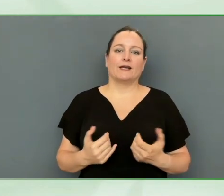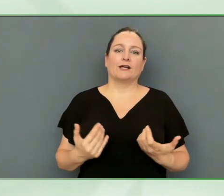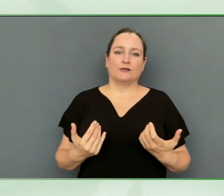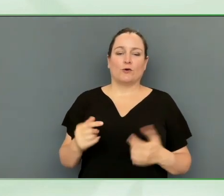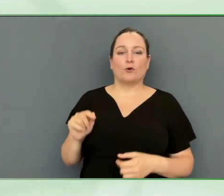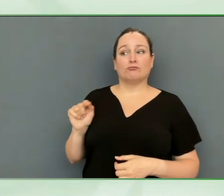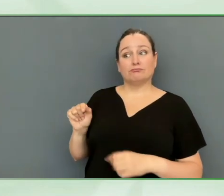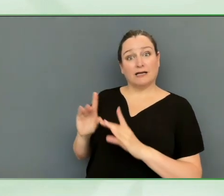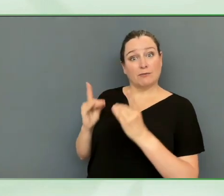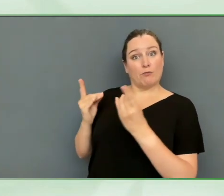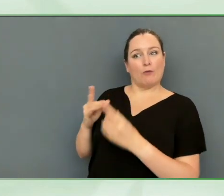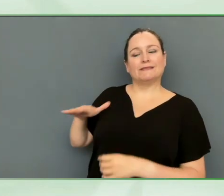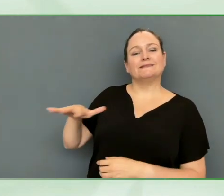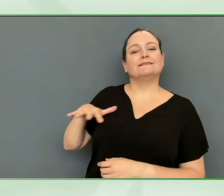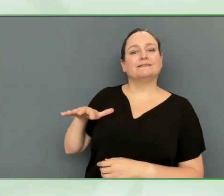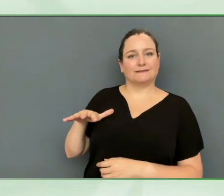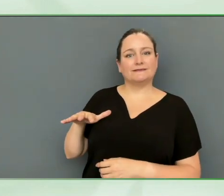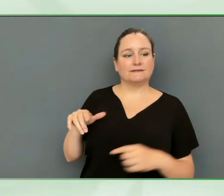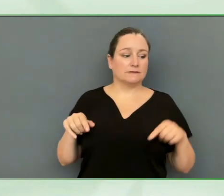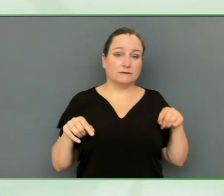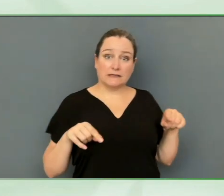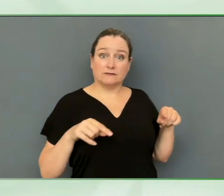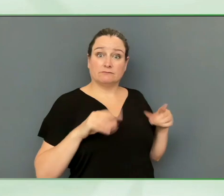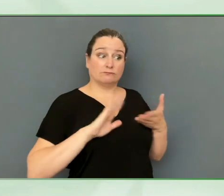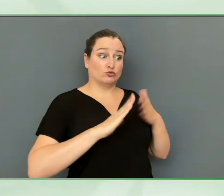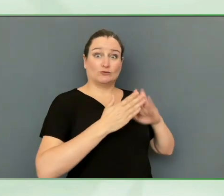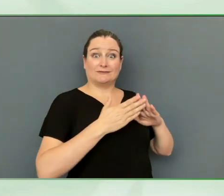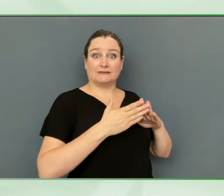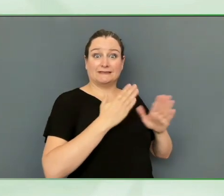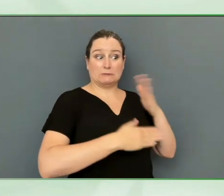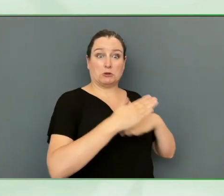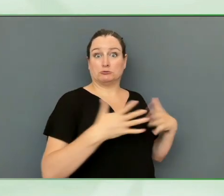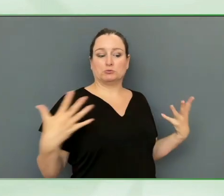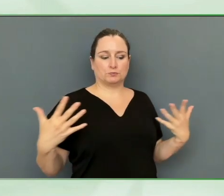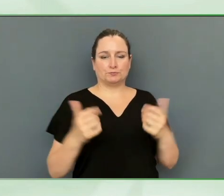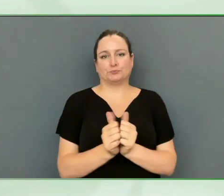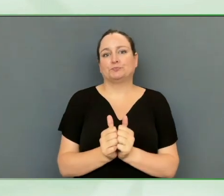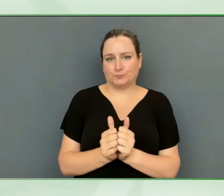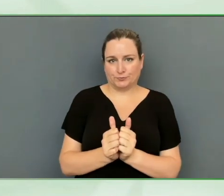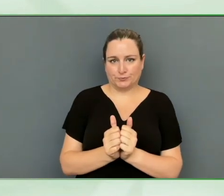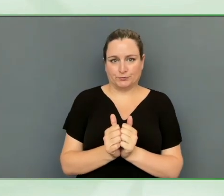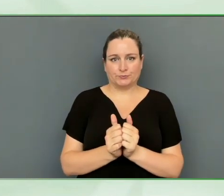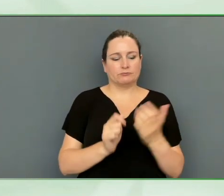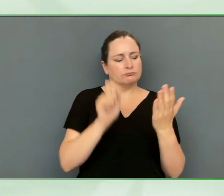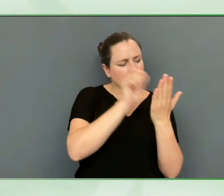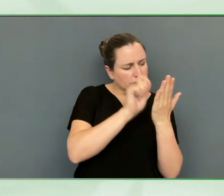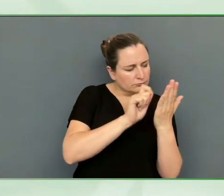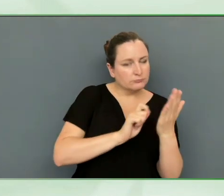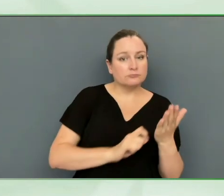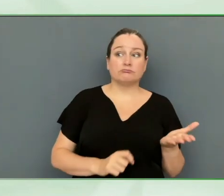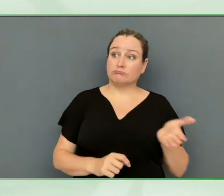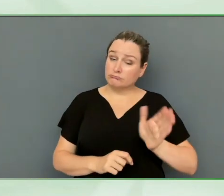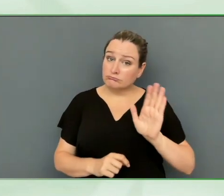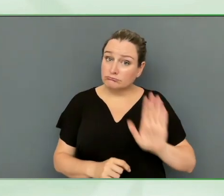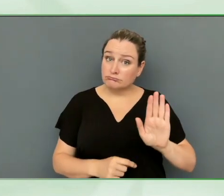their final regulation looks like. When we as an agency pass our final regulation, it is the